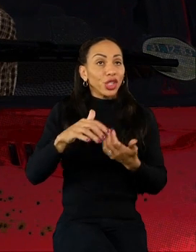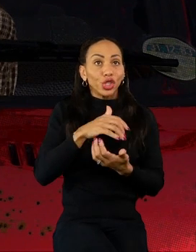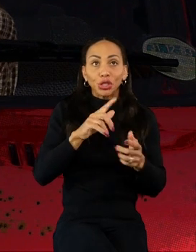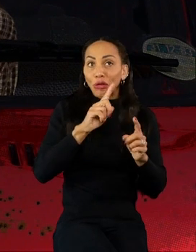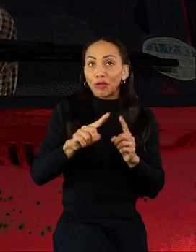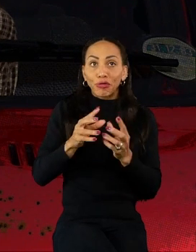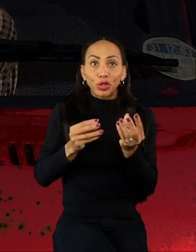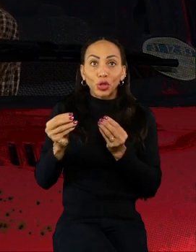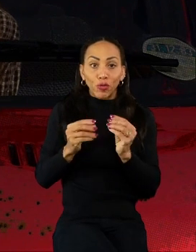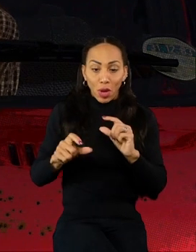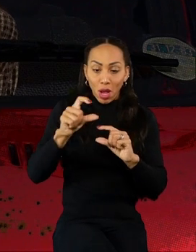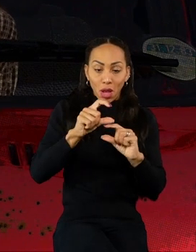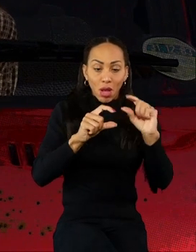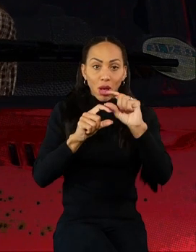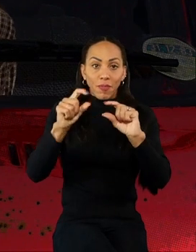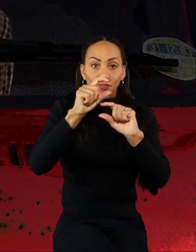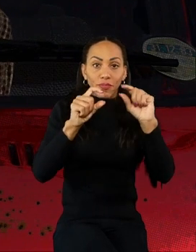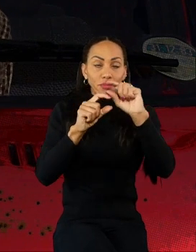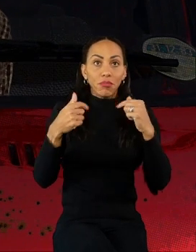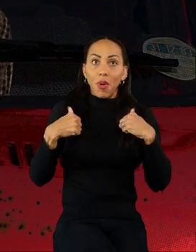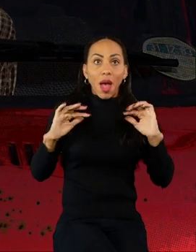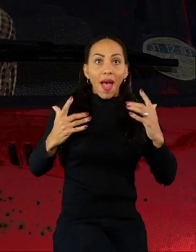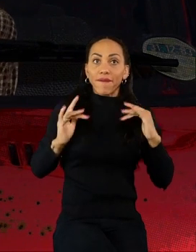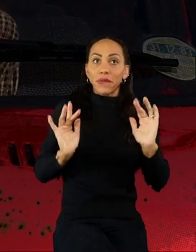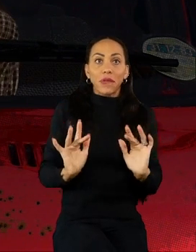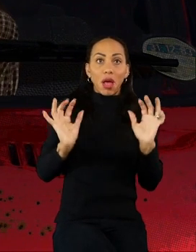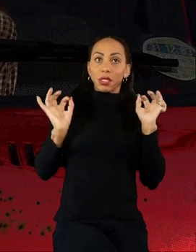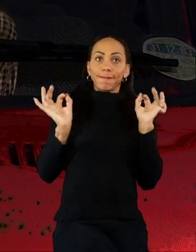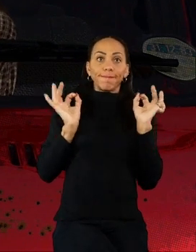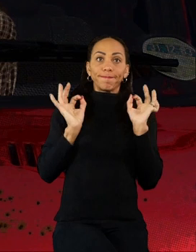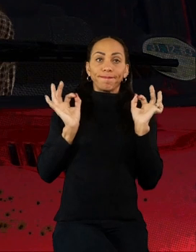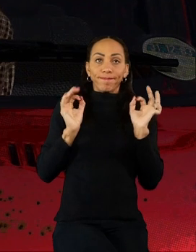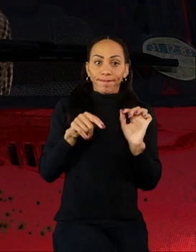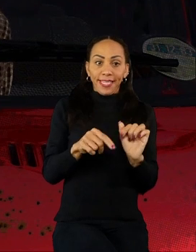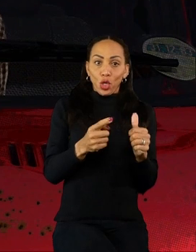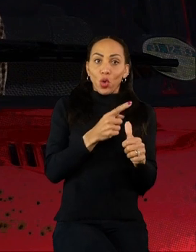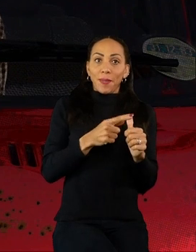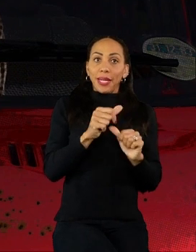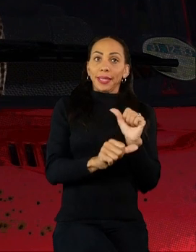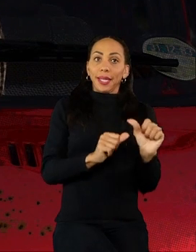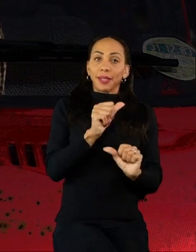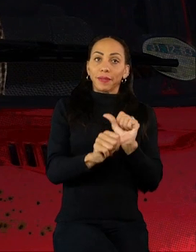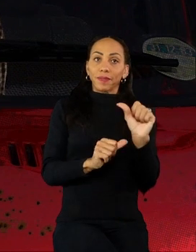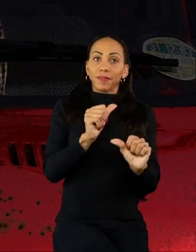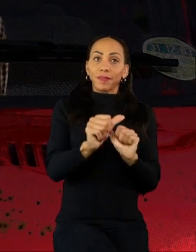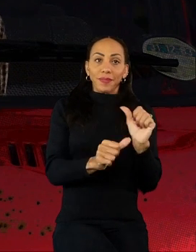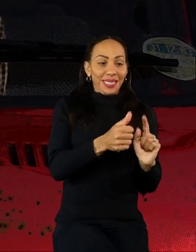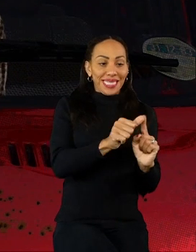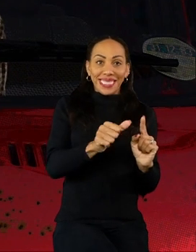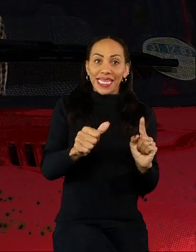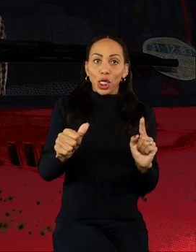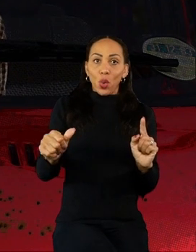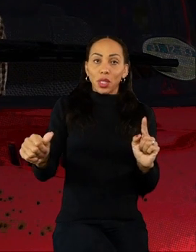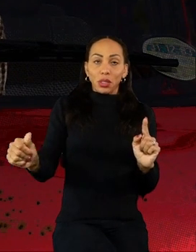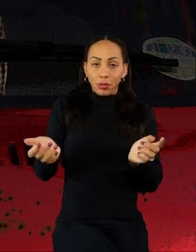It's just using a combination of different bits and pieces of software. And as I say, I haven't touched anything here. I'm literally just, this is running